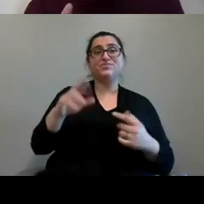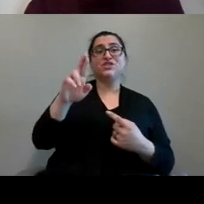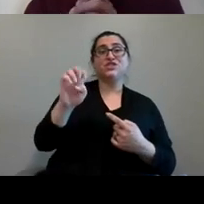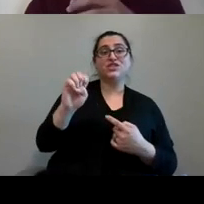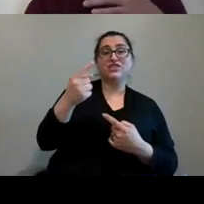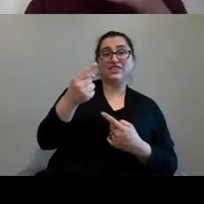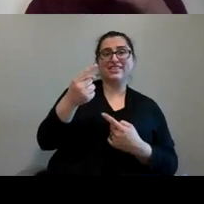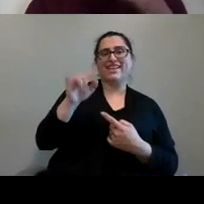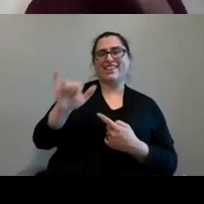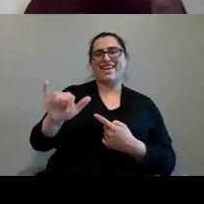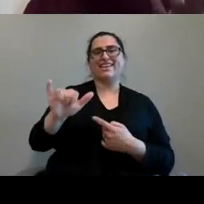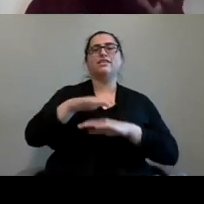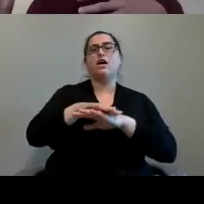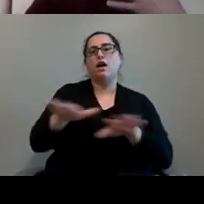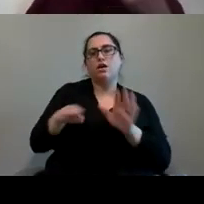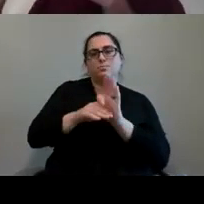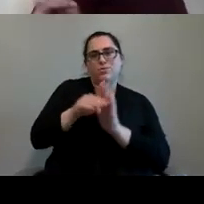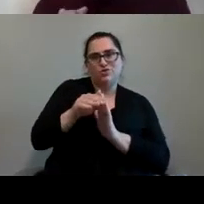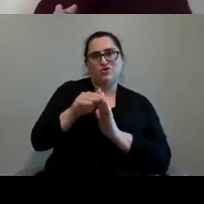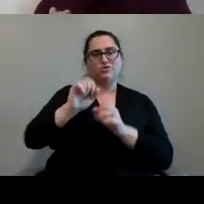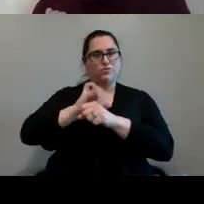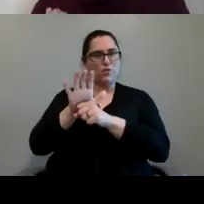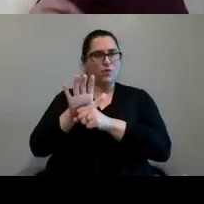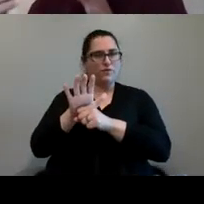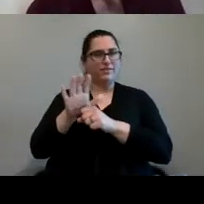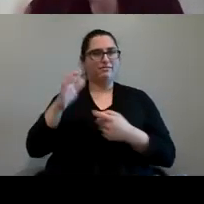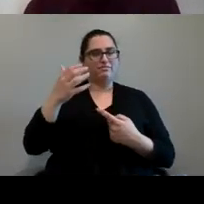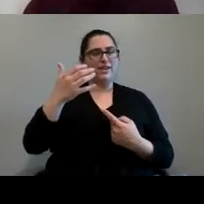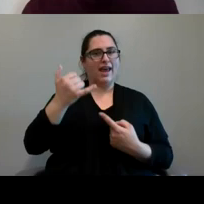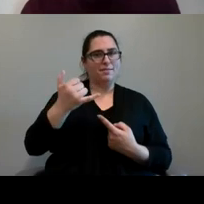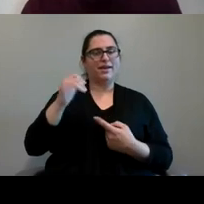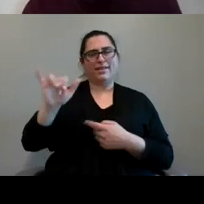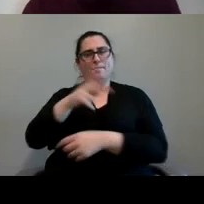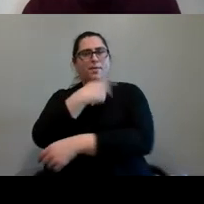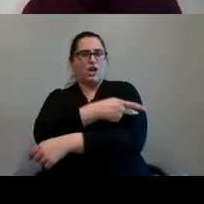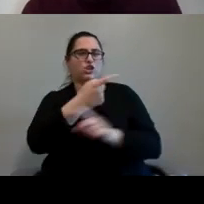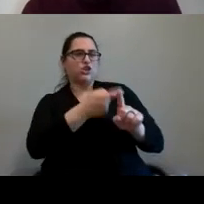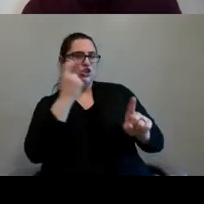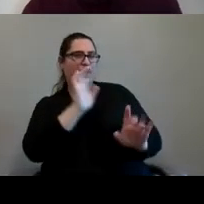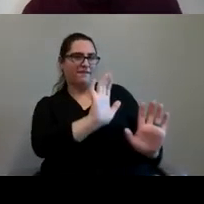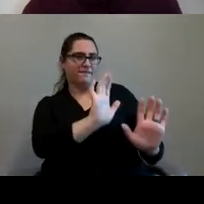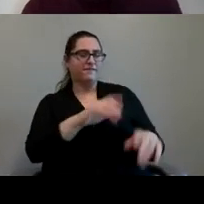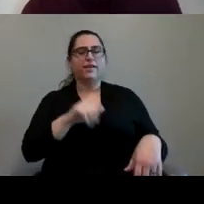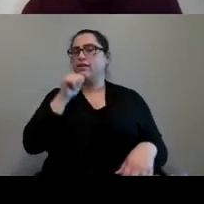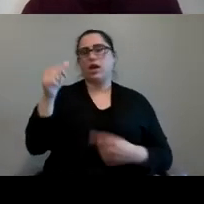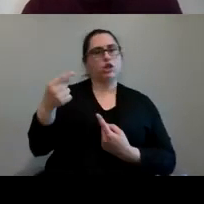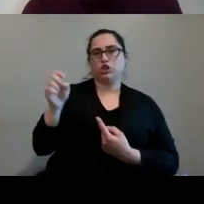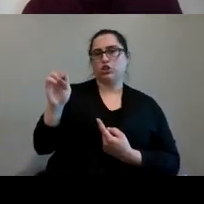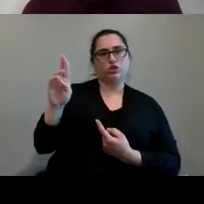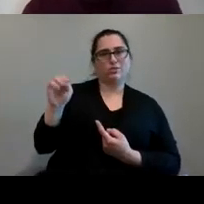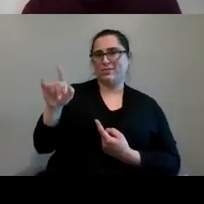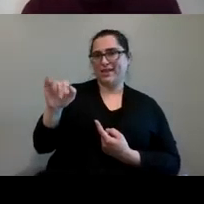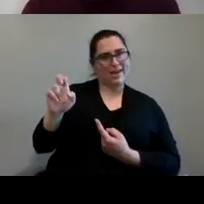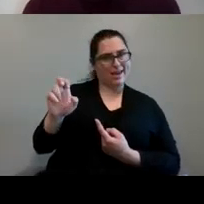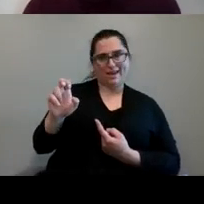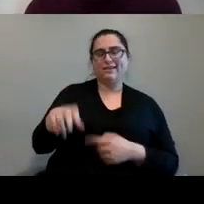SARS-CoV-2 antibody that's patient-derived, not computationally germline inferred, And I think, I don't